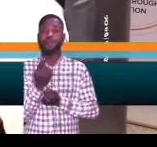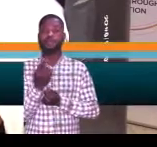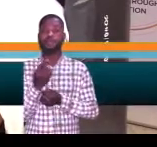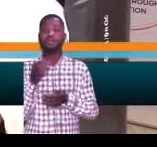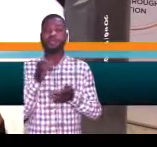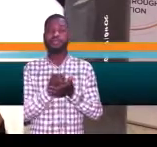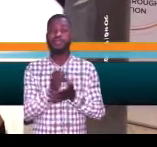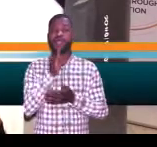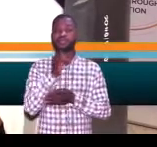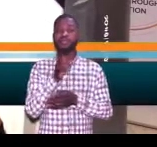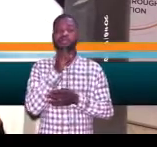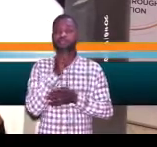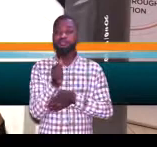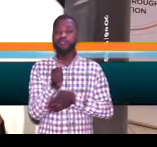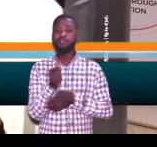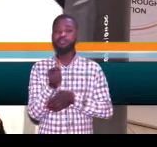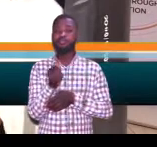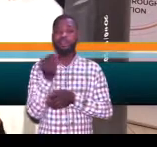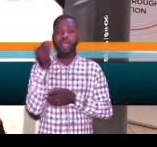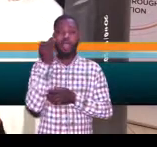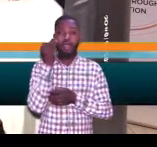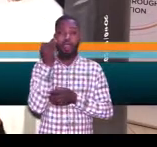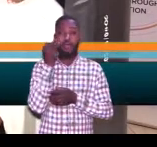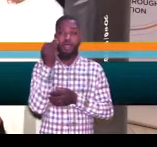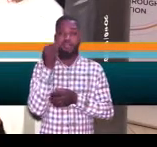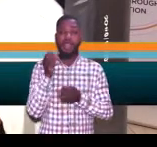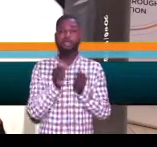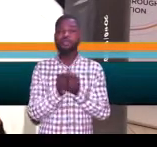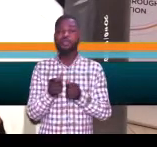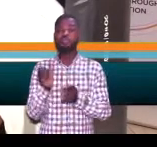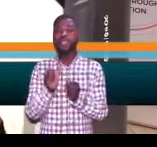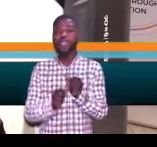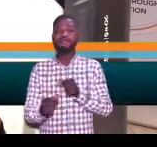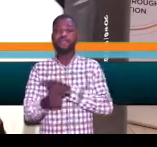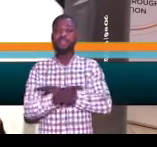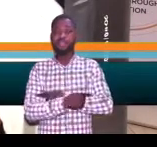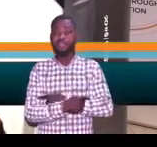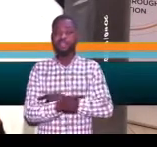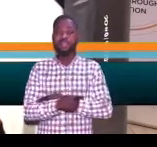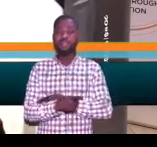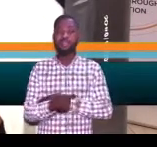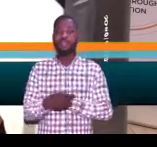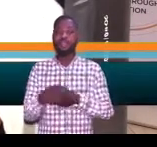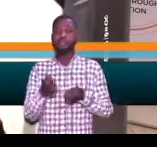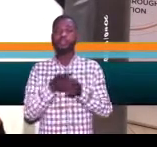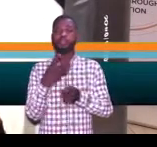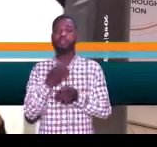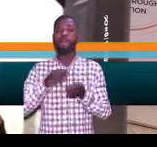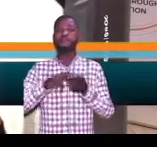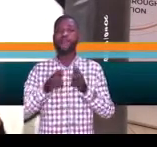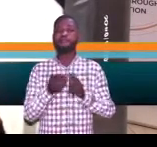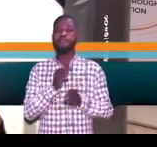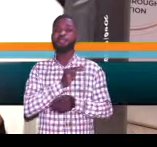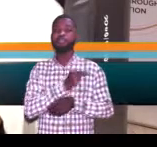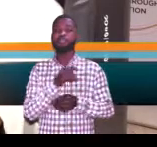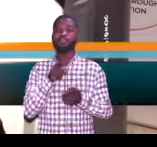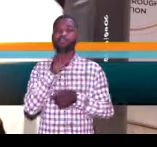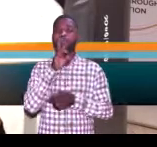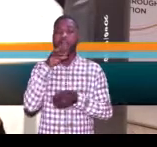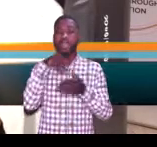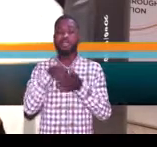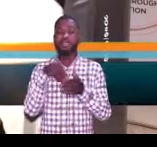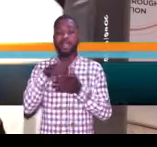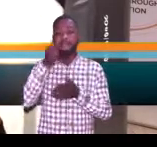someone that is not conversant with day-to-day running of the relevant ministry you are